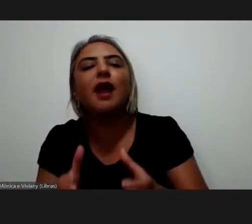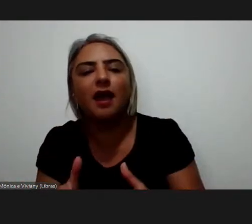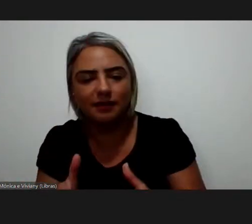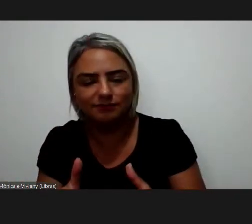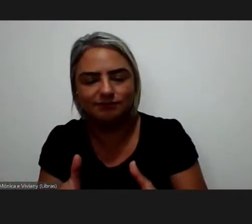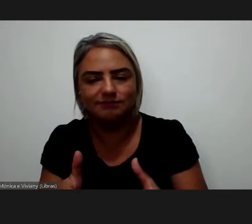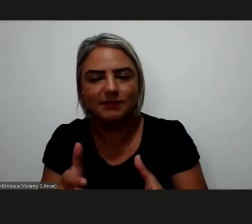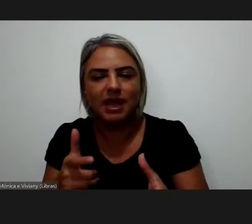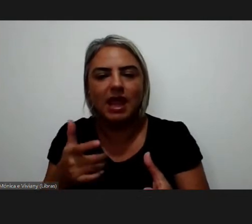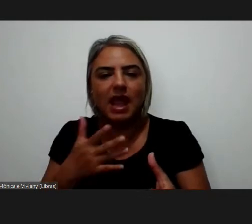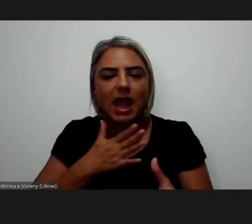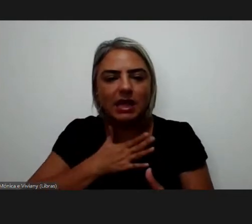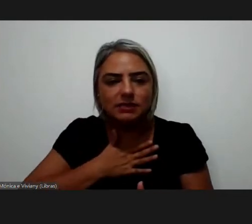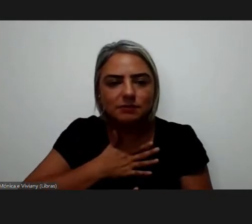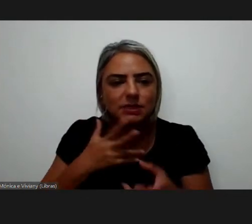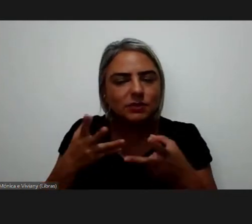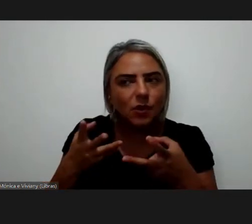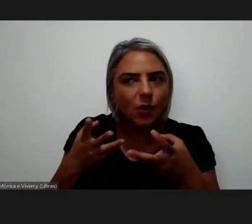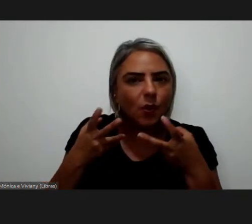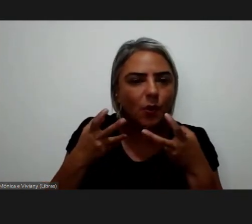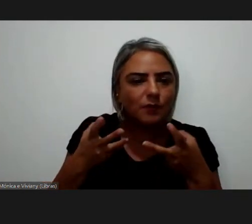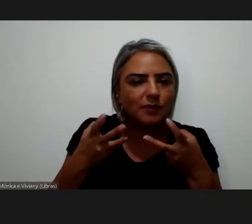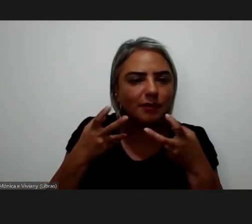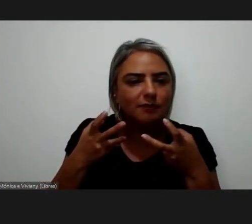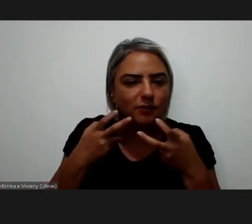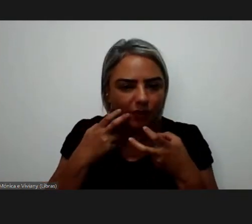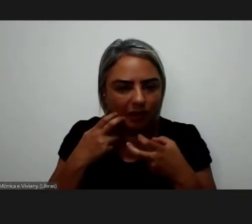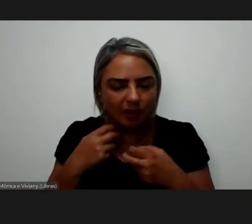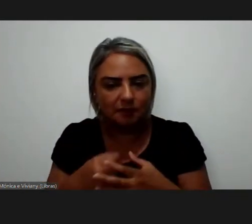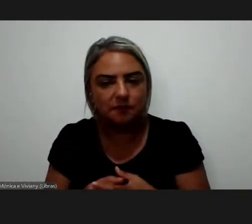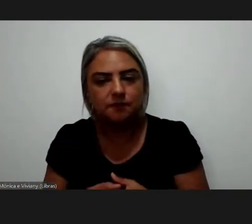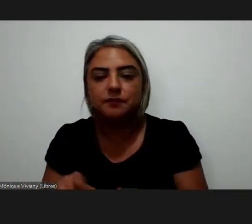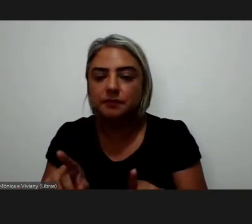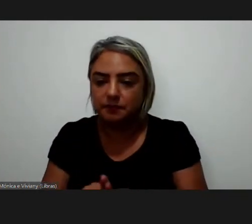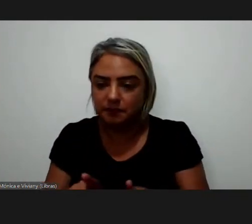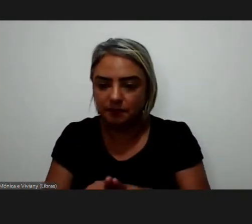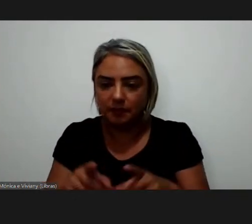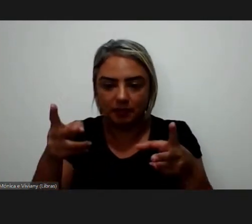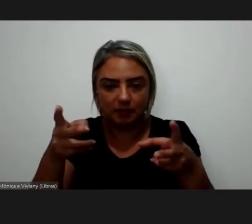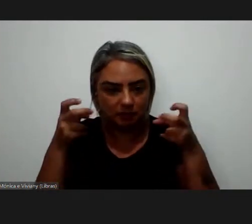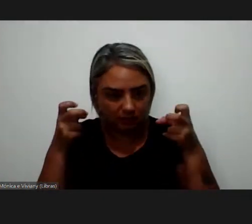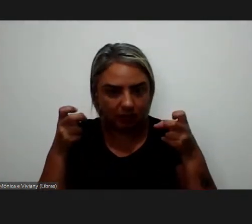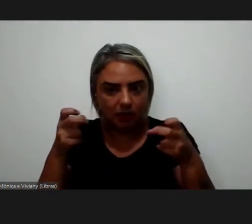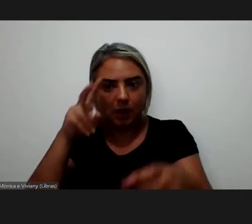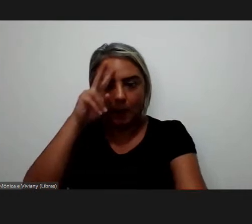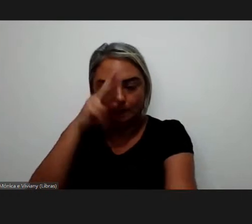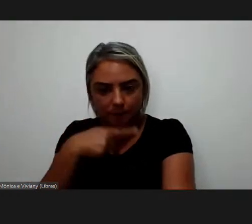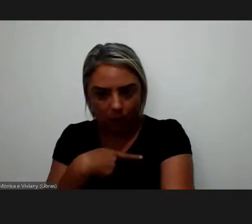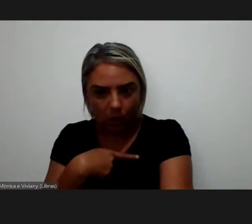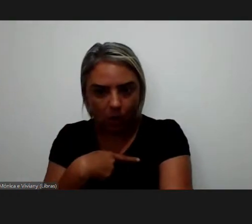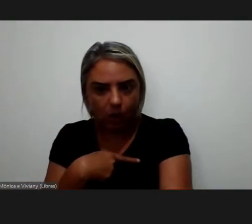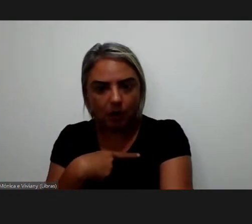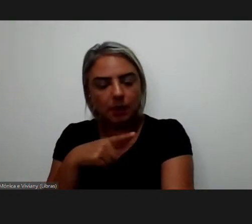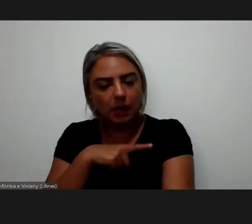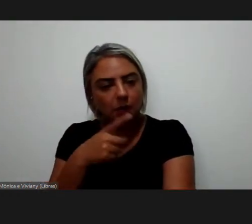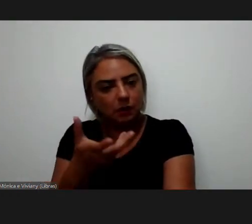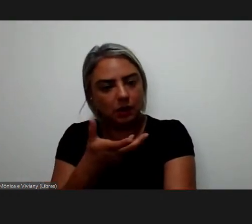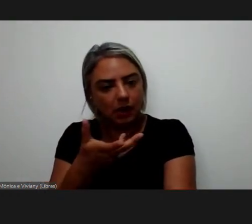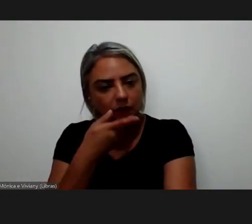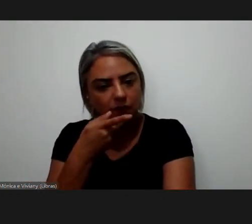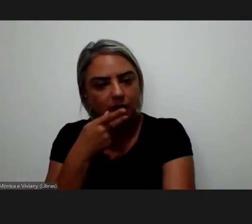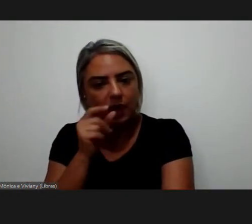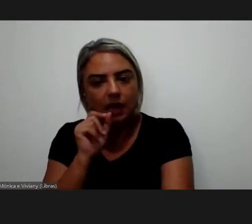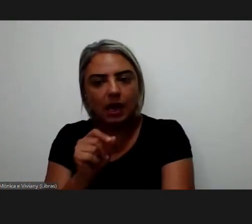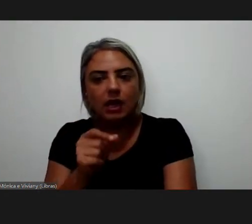bring this? Where do I bring my observations, my collocations? Beyond the personal perspective, I